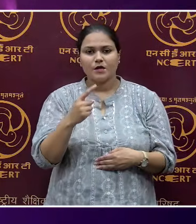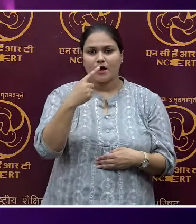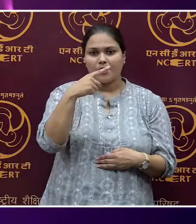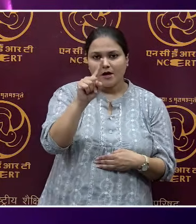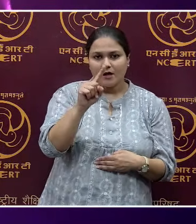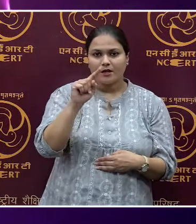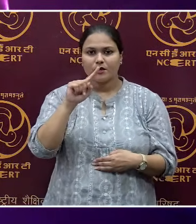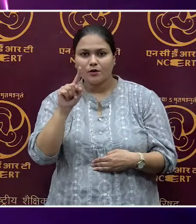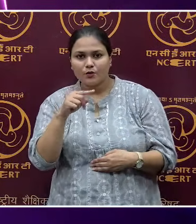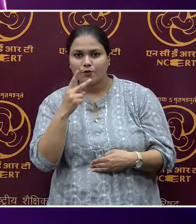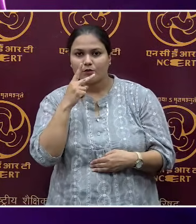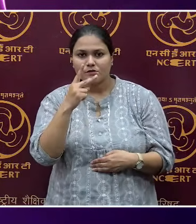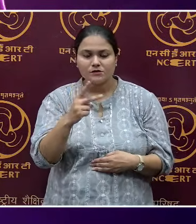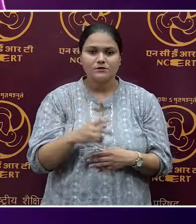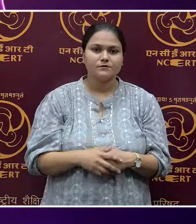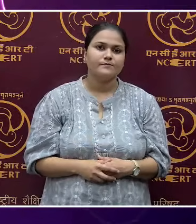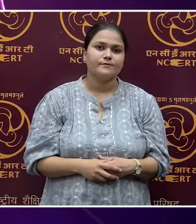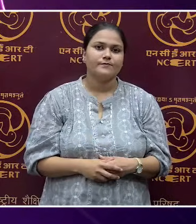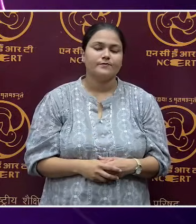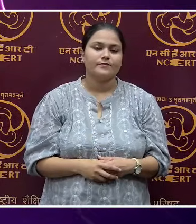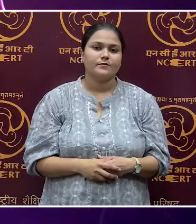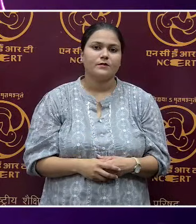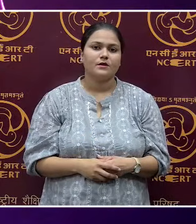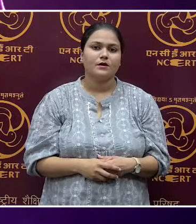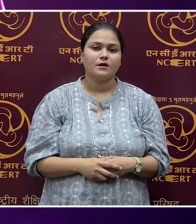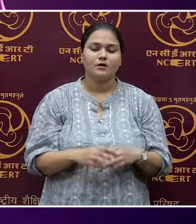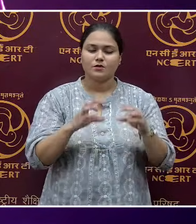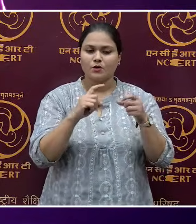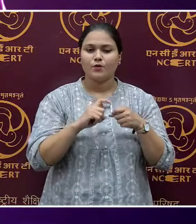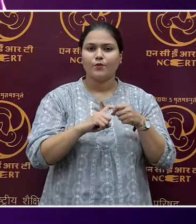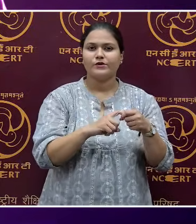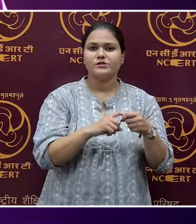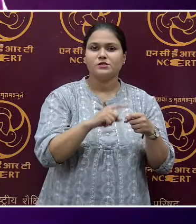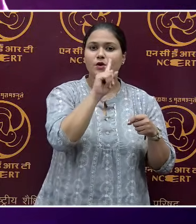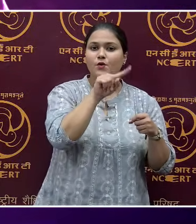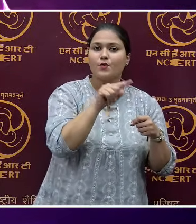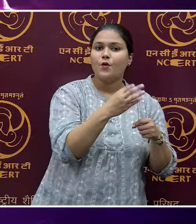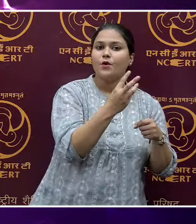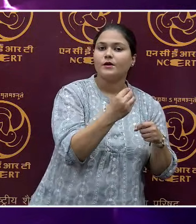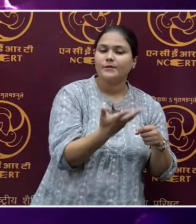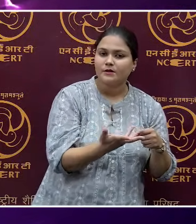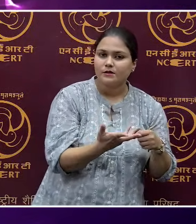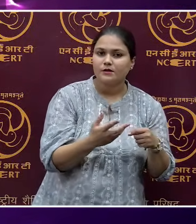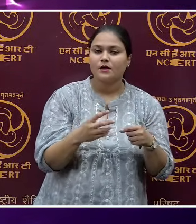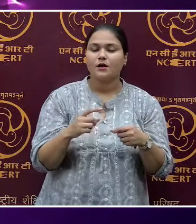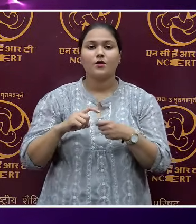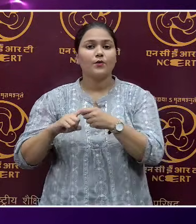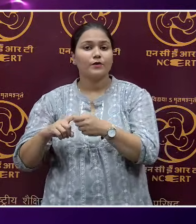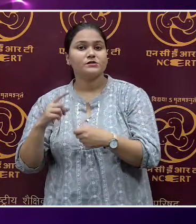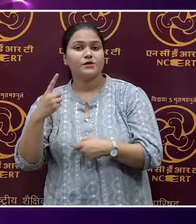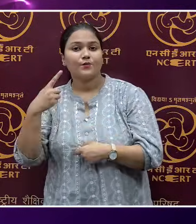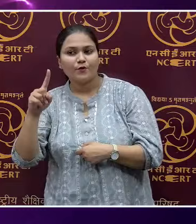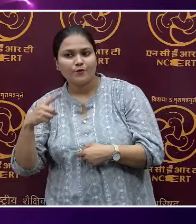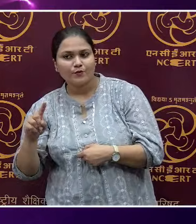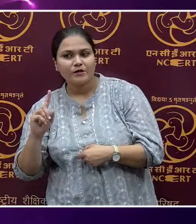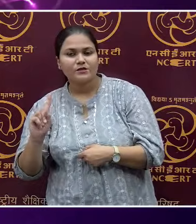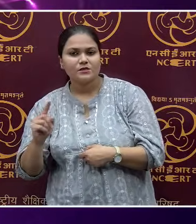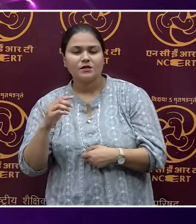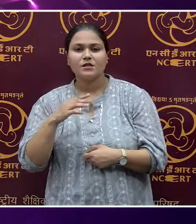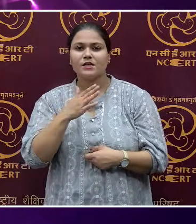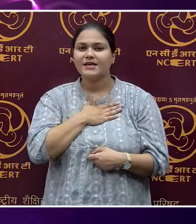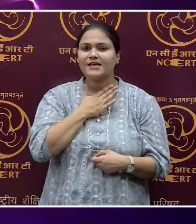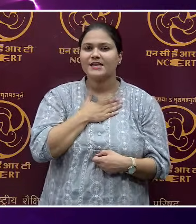are the questions you have attempted wrong. And if you have attempted in the right, so you can see the green mark, tick mark is